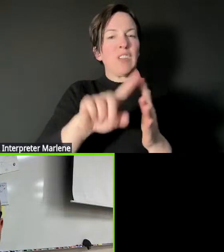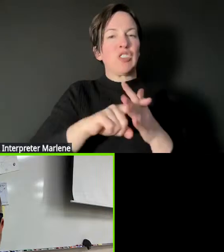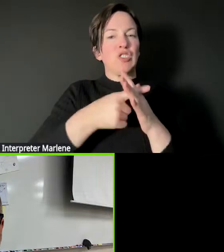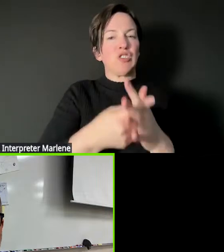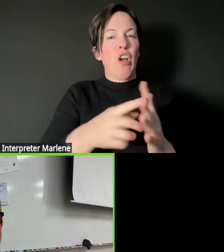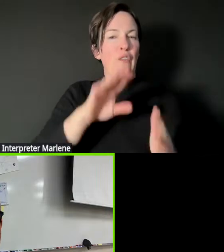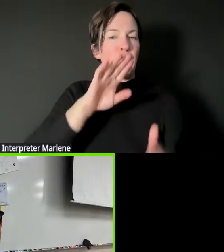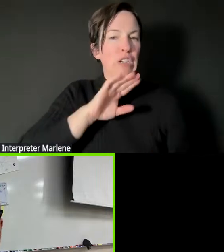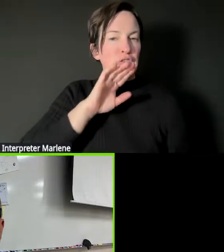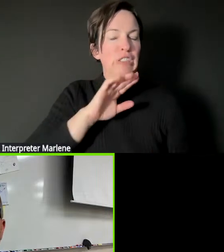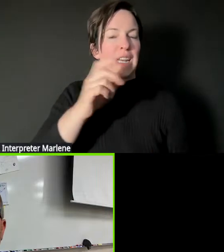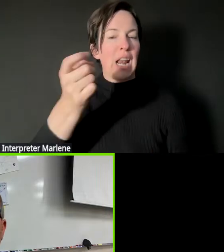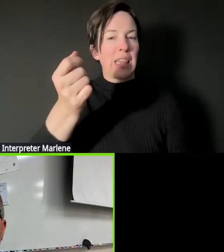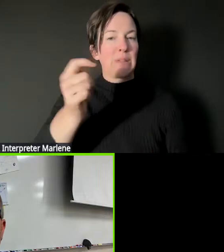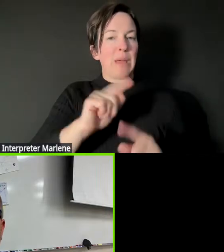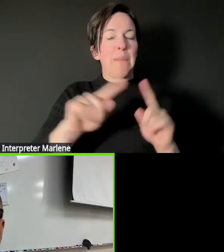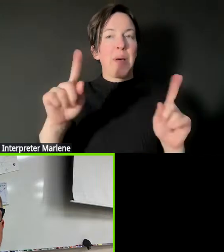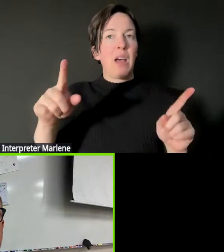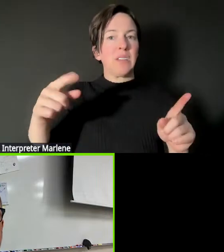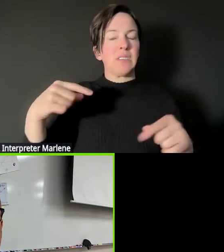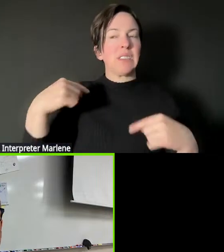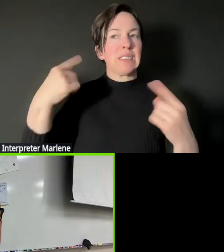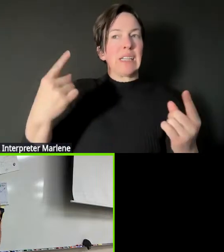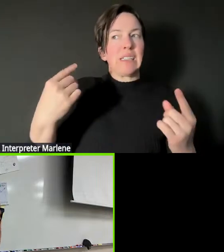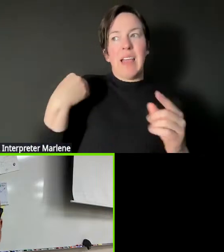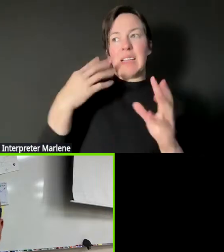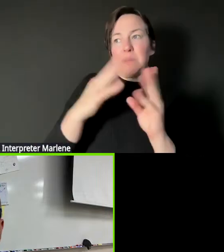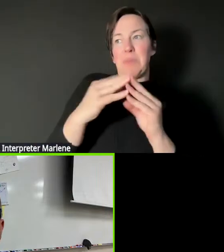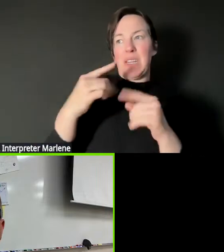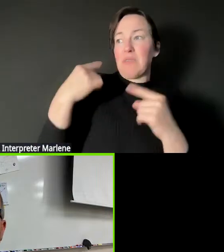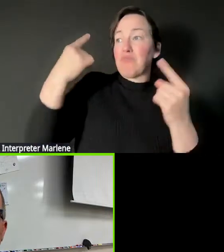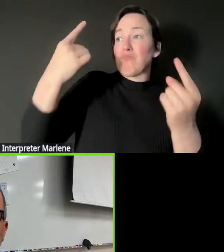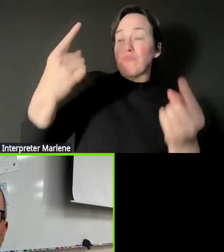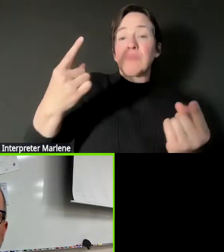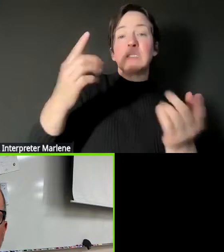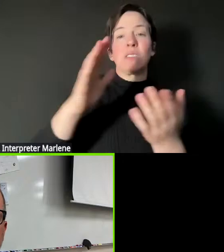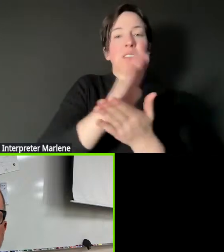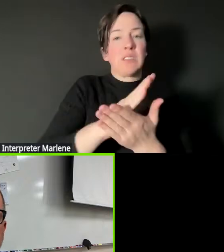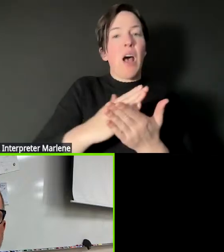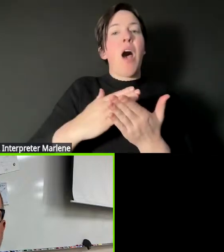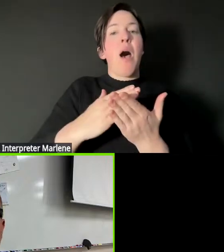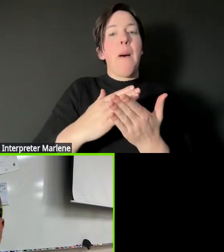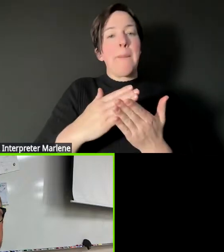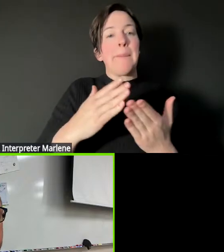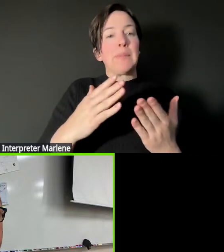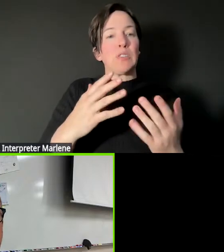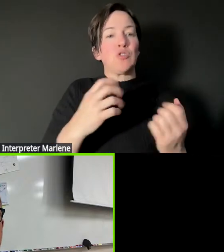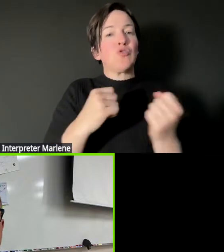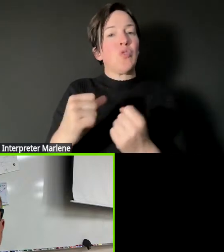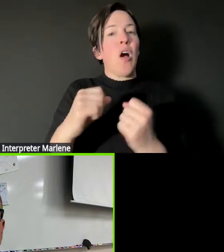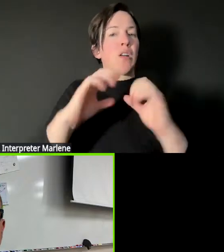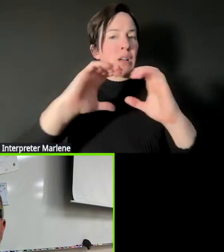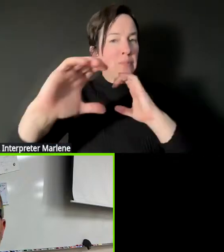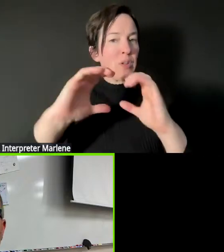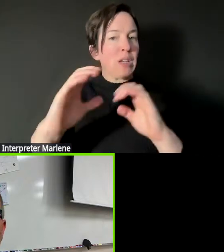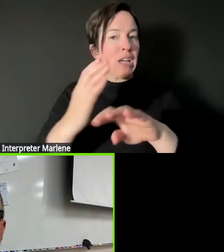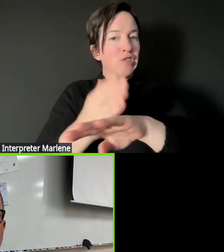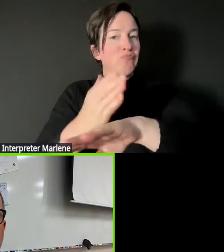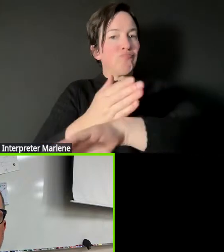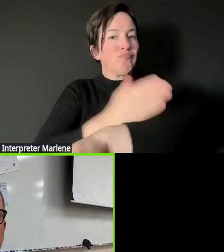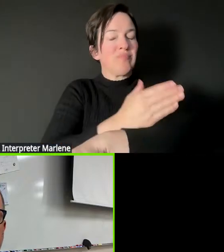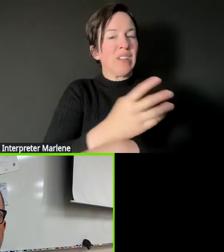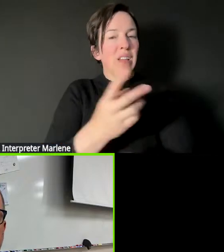frustrations. But since the last meeting, I think there's been some really strong and productive communication between the